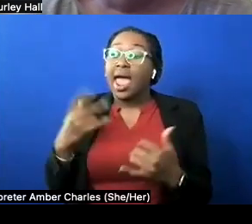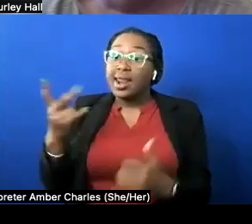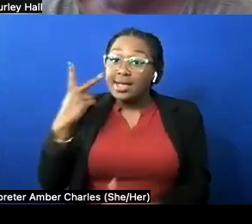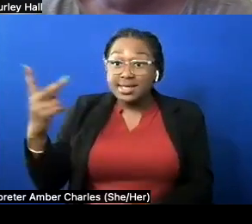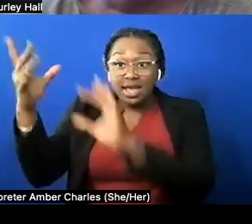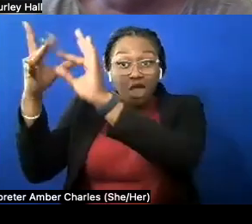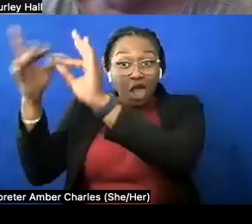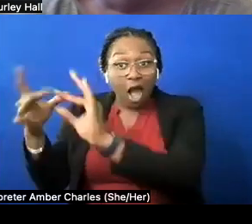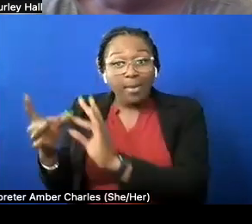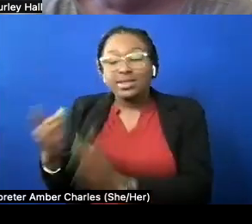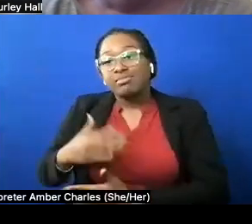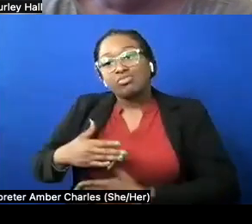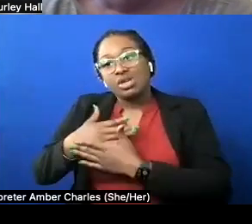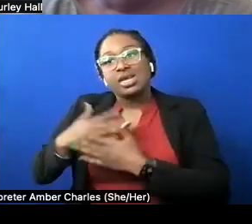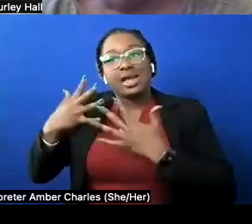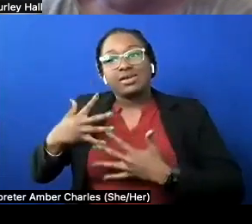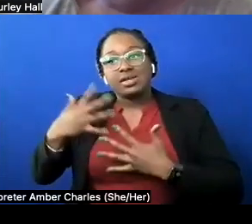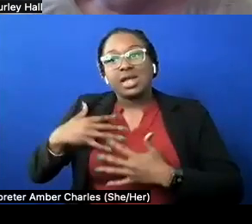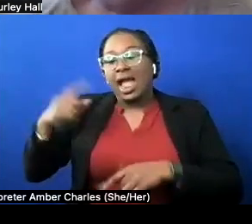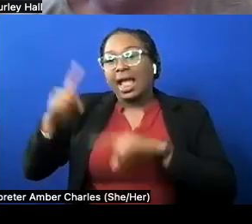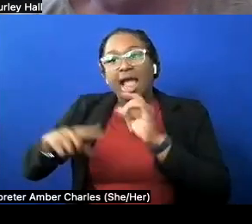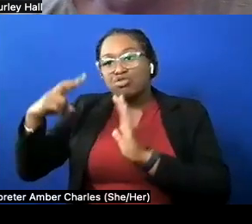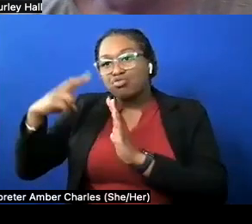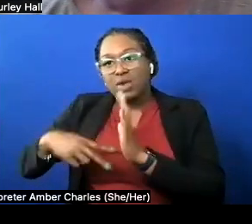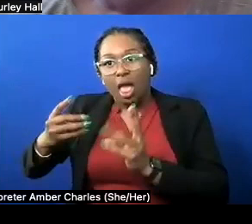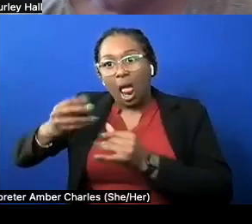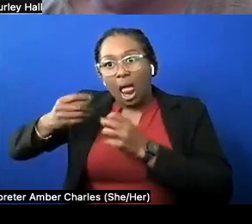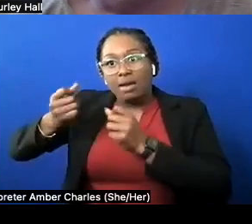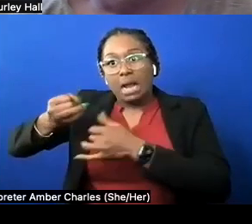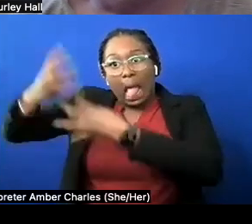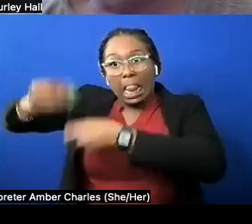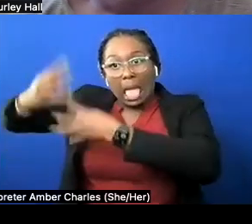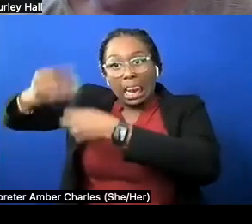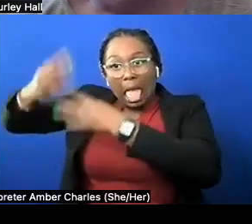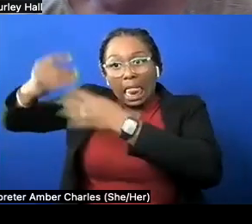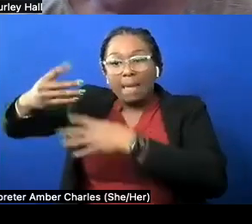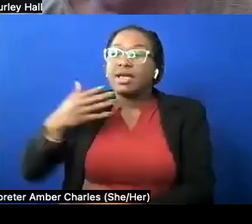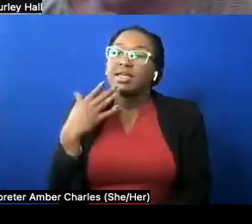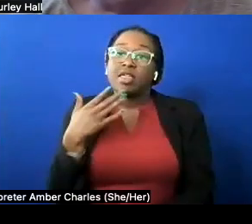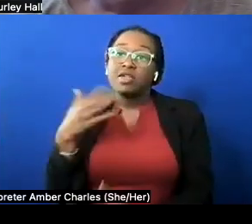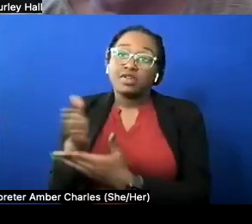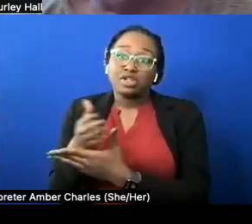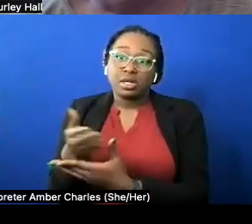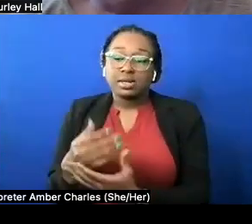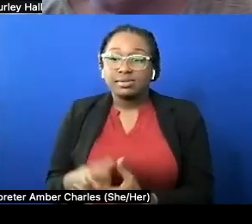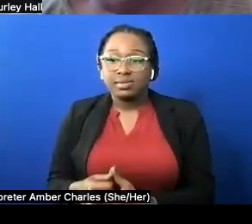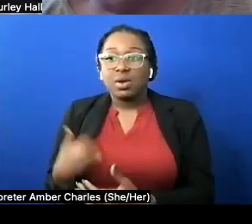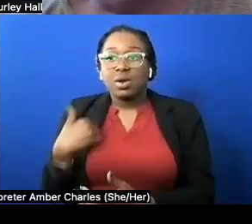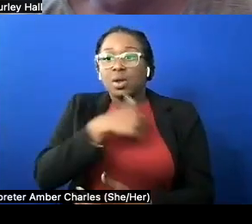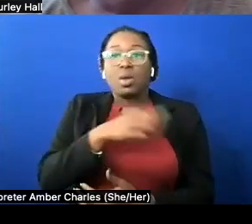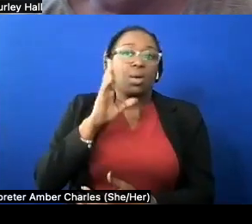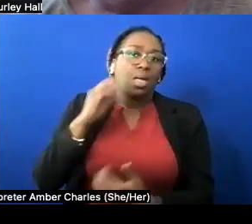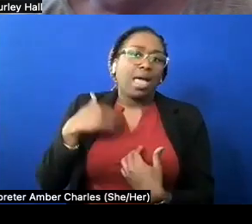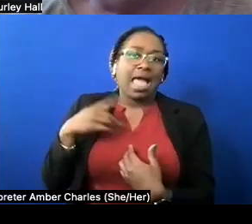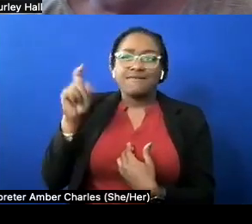of everyone. Unfortunately, I can't read that fast, but thank you so much for sharing. We were going to have a Q&A at the